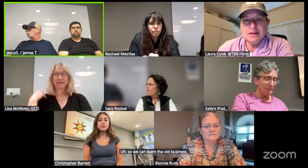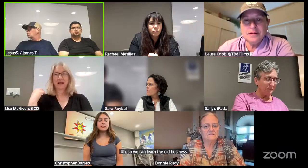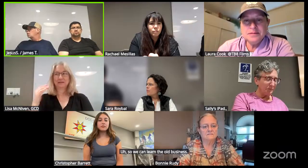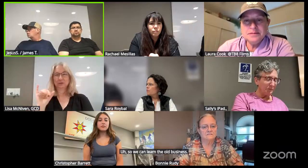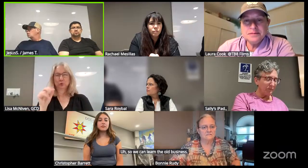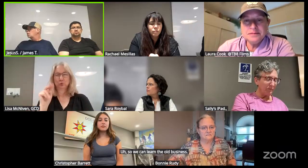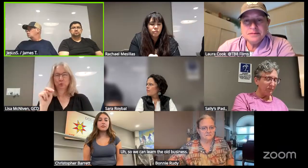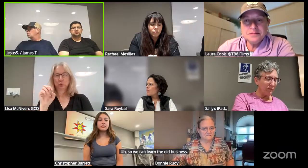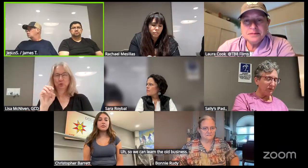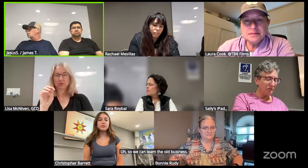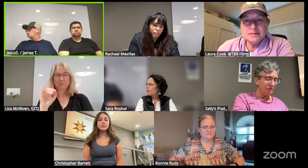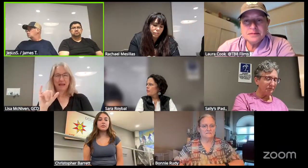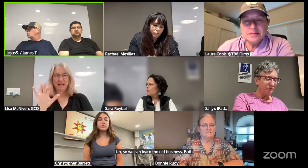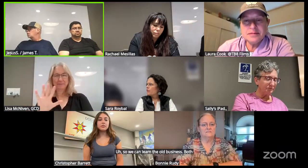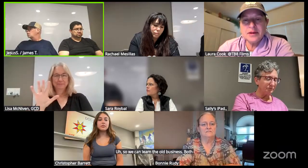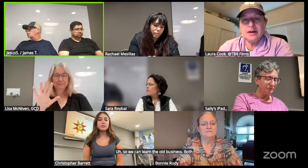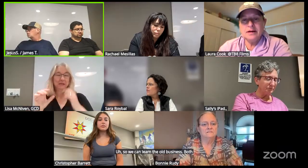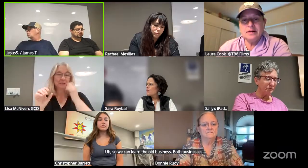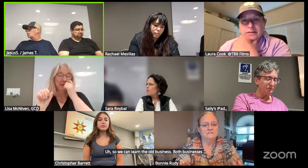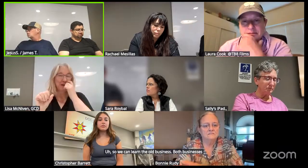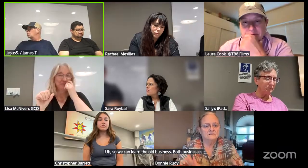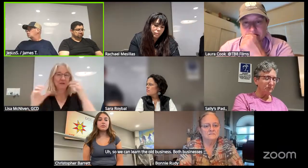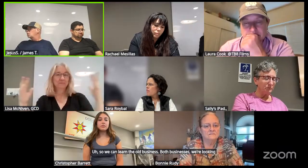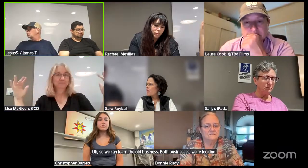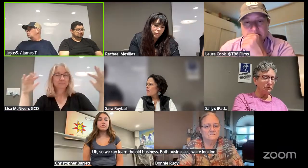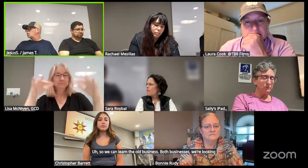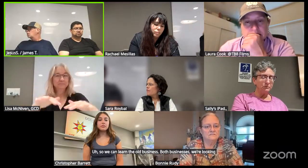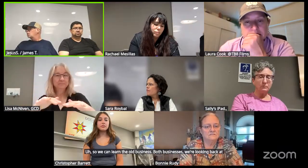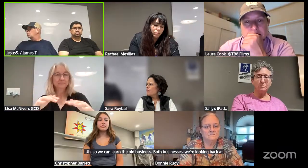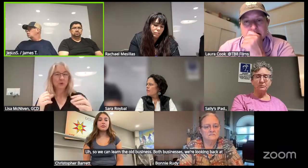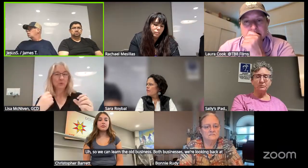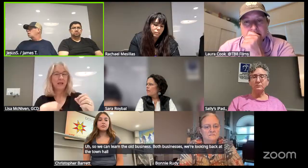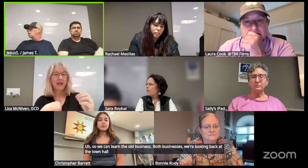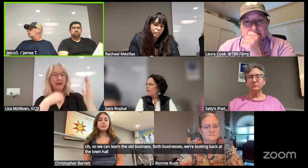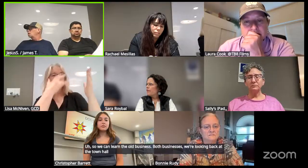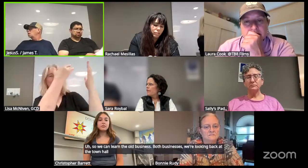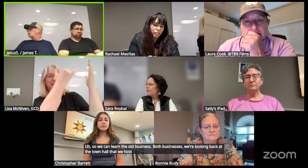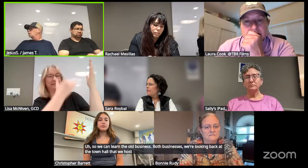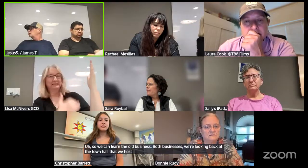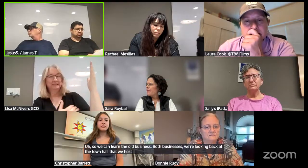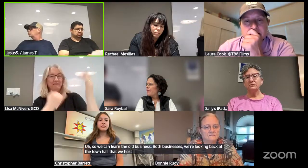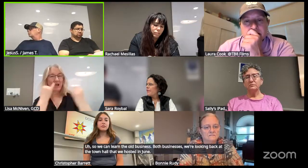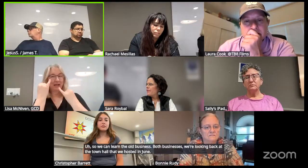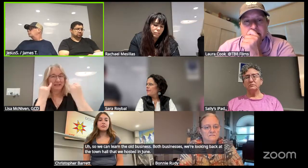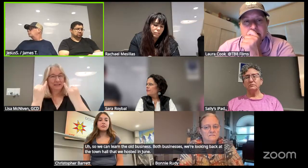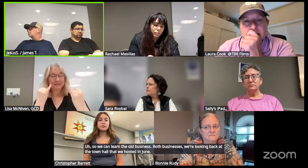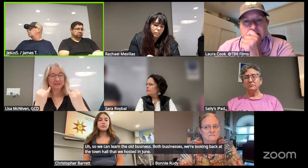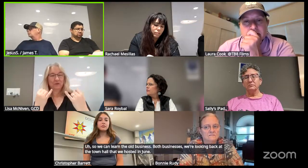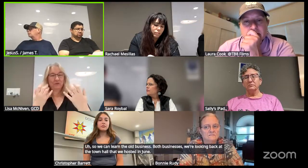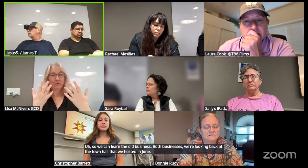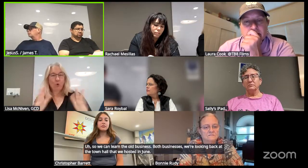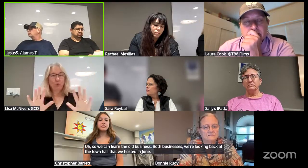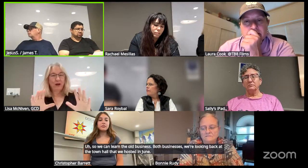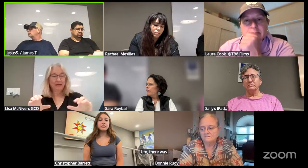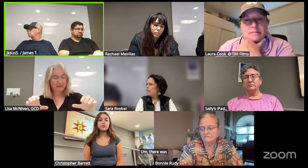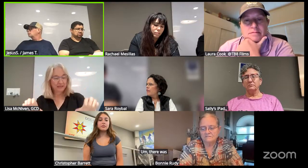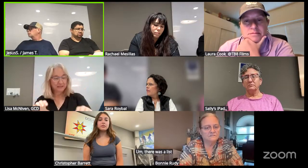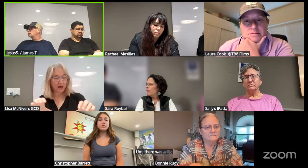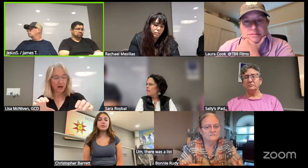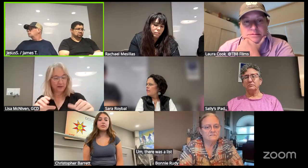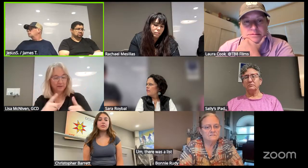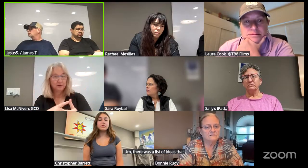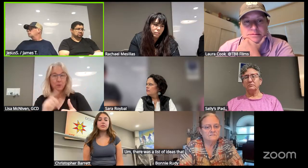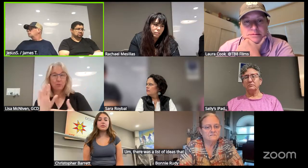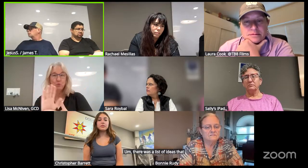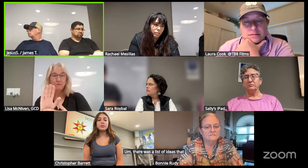Old business is, we're looking back at the town hall that we hosted in June. There was a list of ideas that we